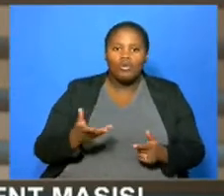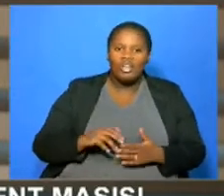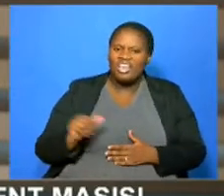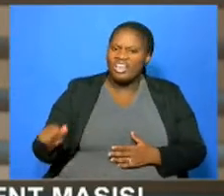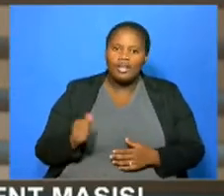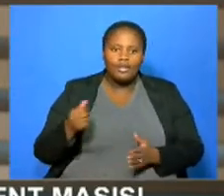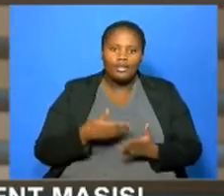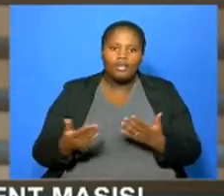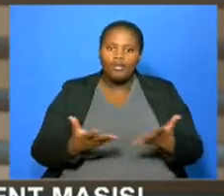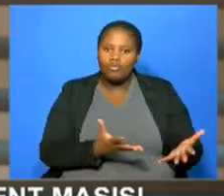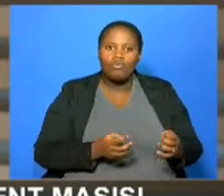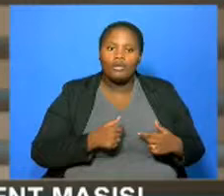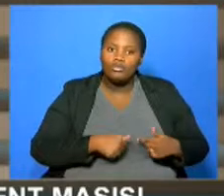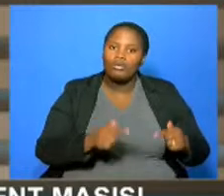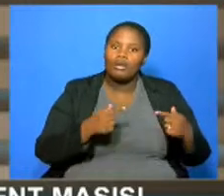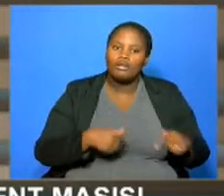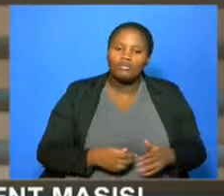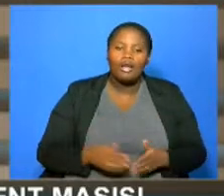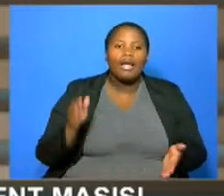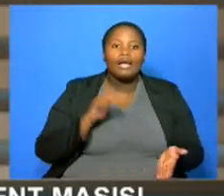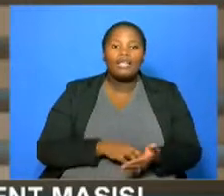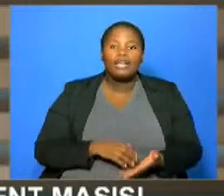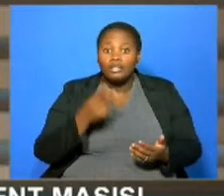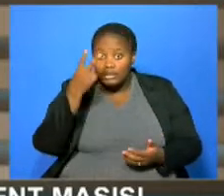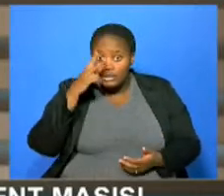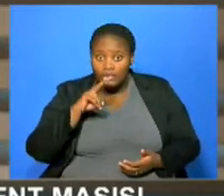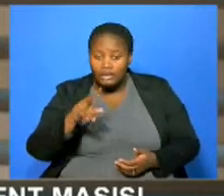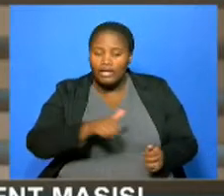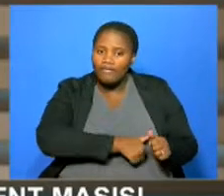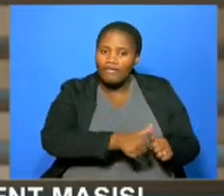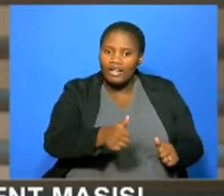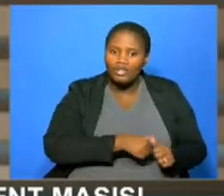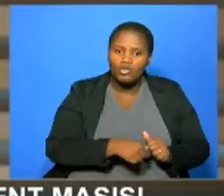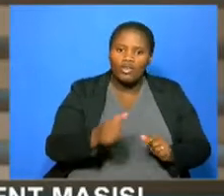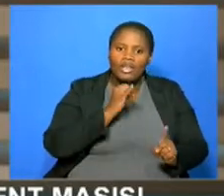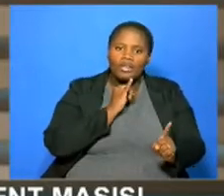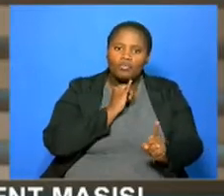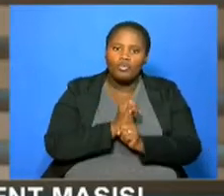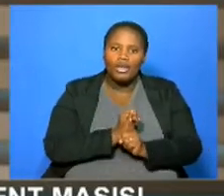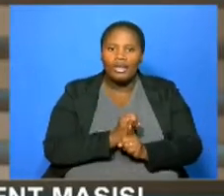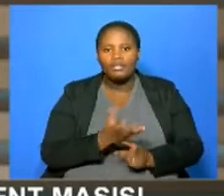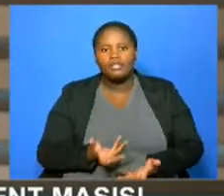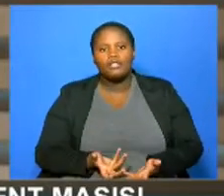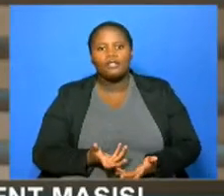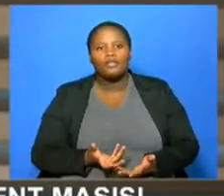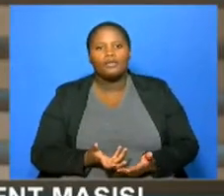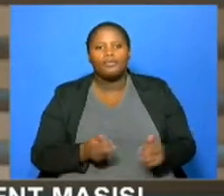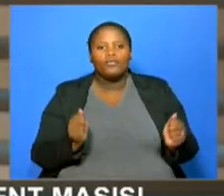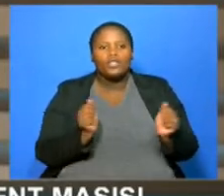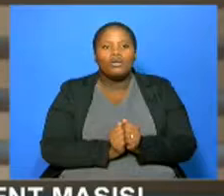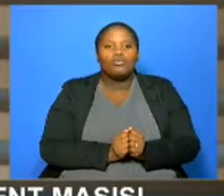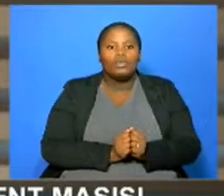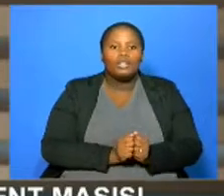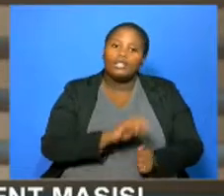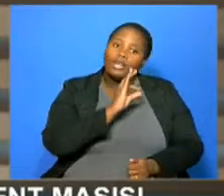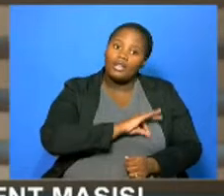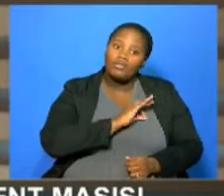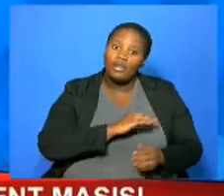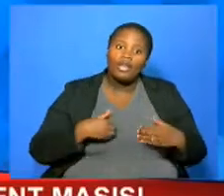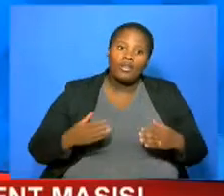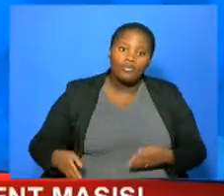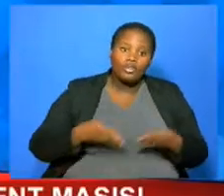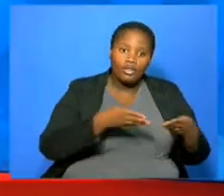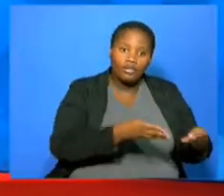even realize the fastest impact with the investment you put